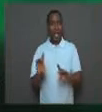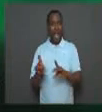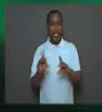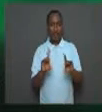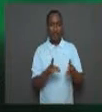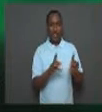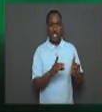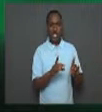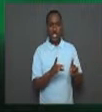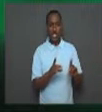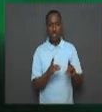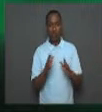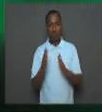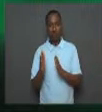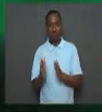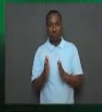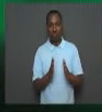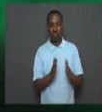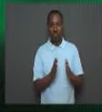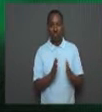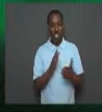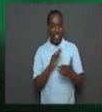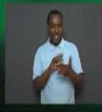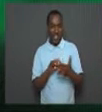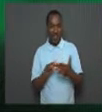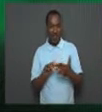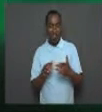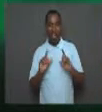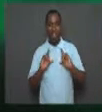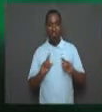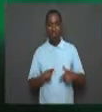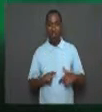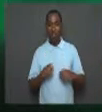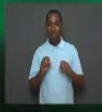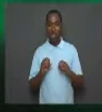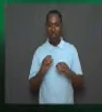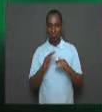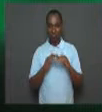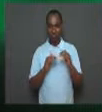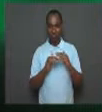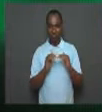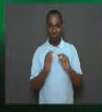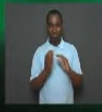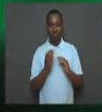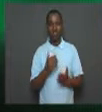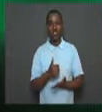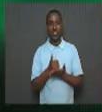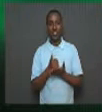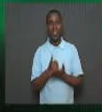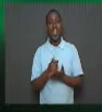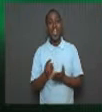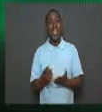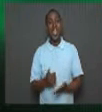classification makes the study of living organisms convenient. It